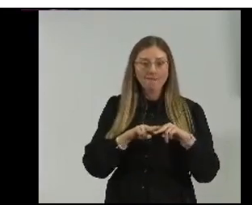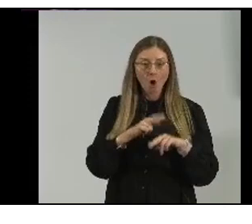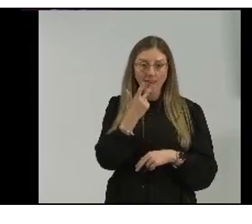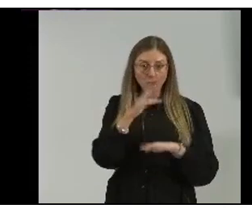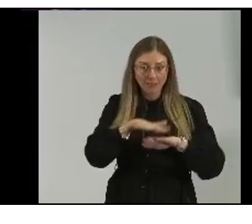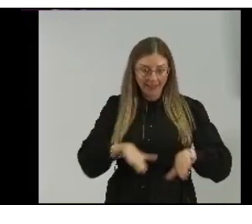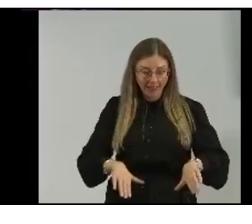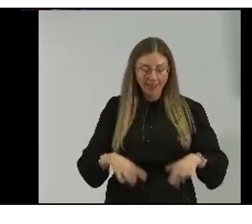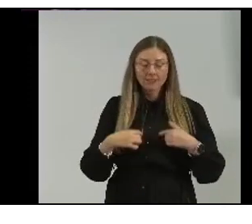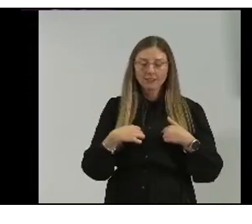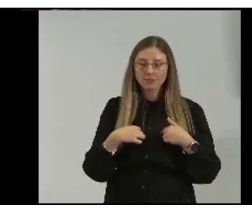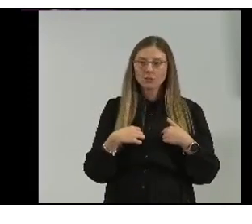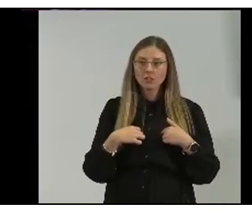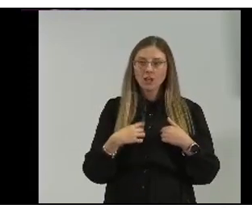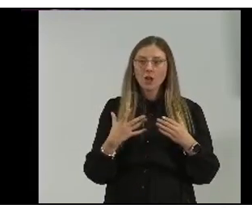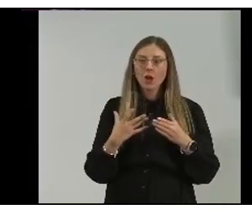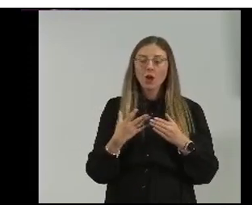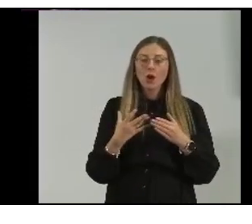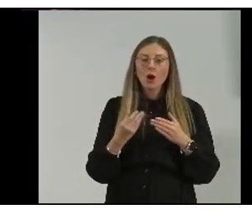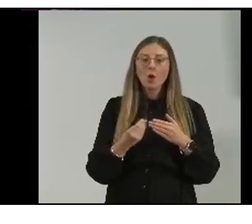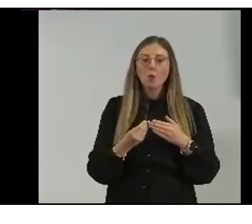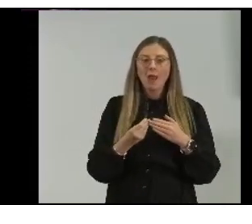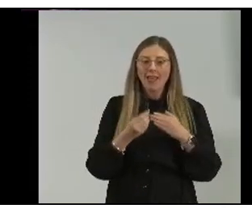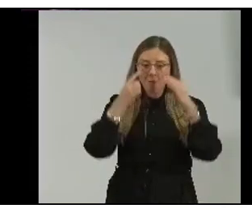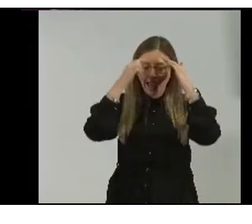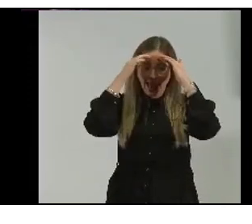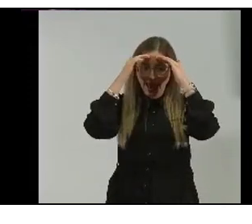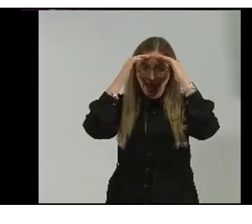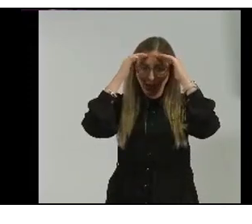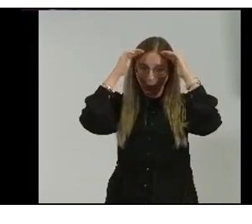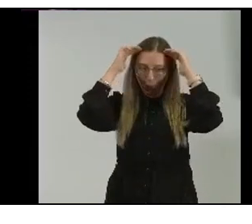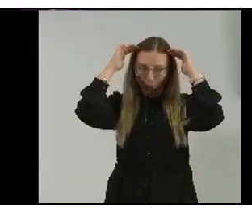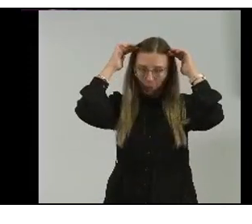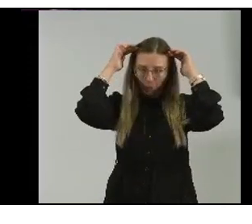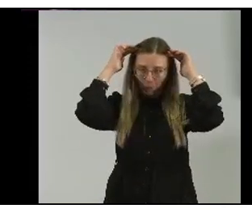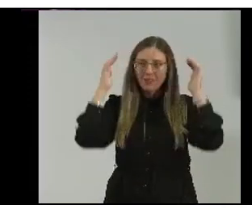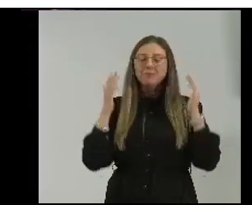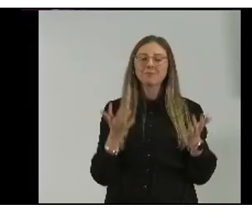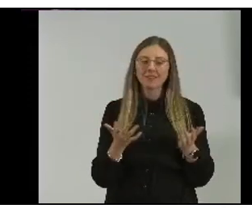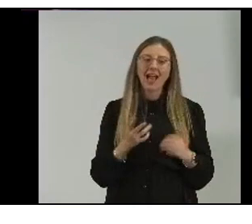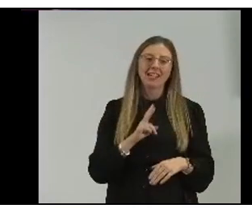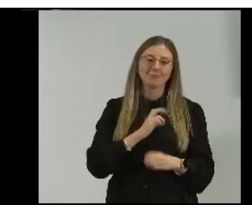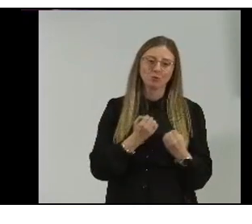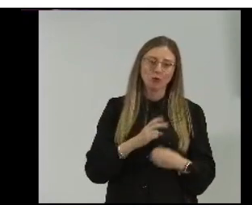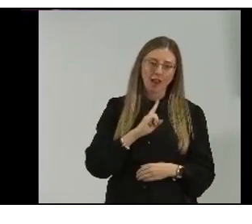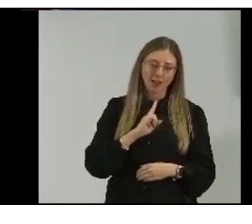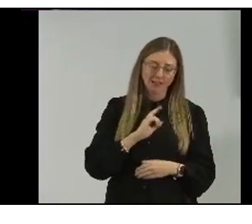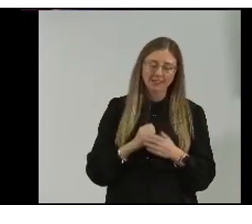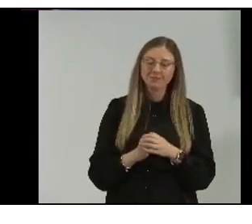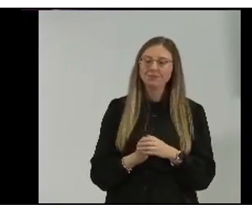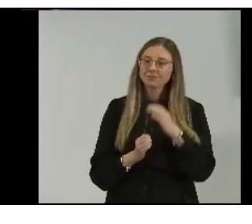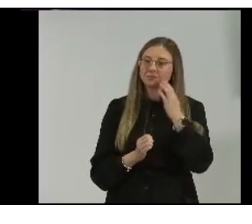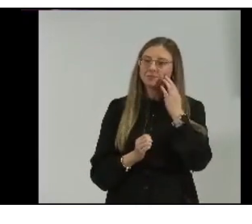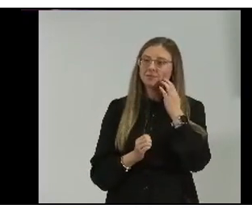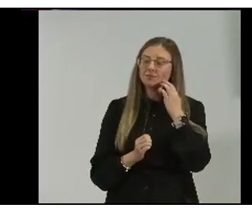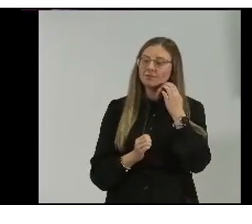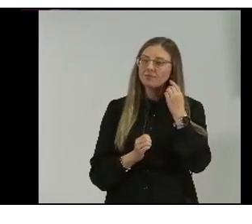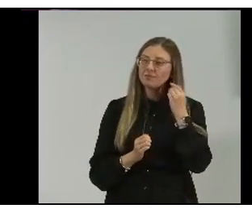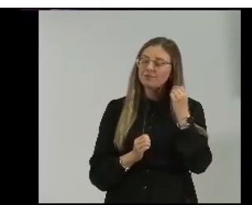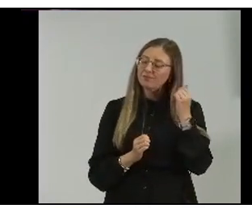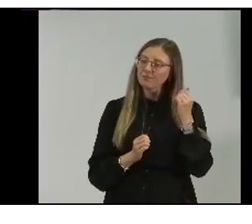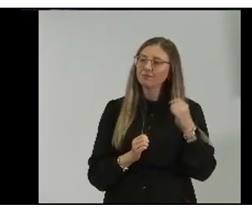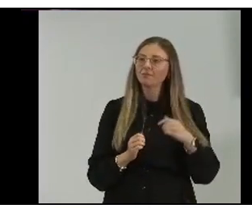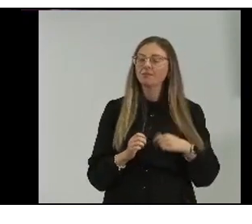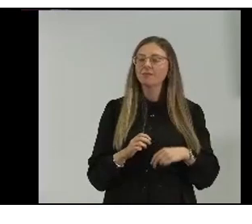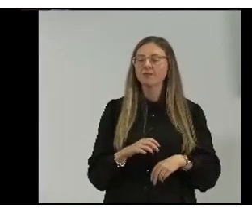three, with a growing white hair, receding hairline, and wearing a white shirt. I'm absolutely delighted to be on the panel,